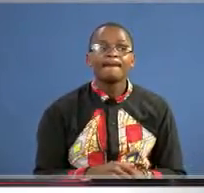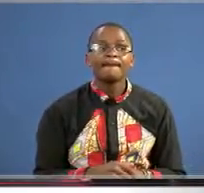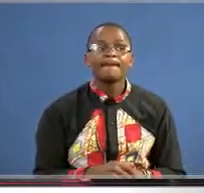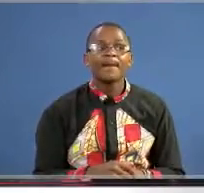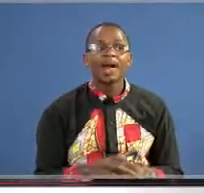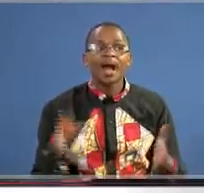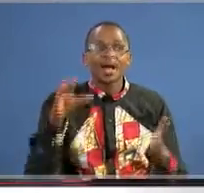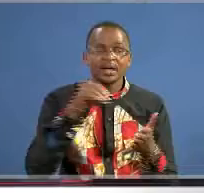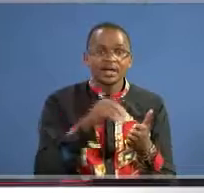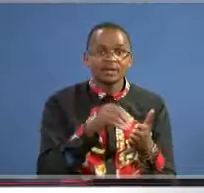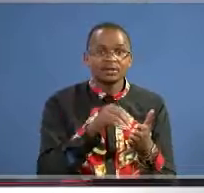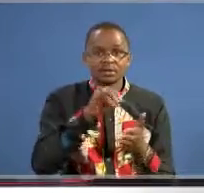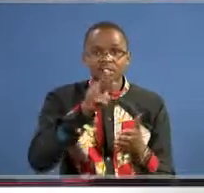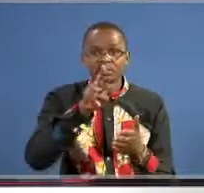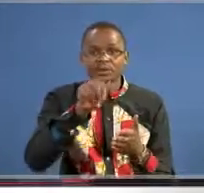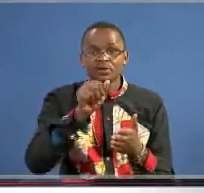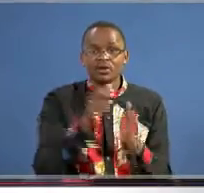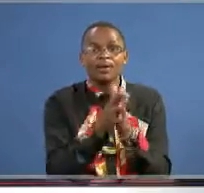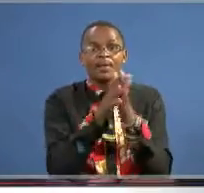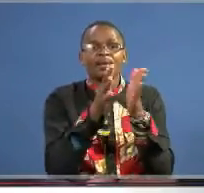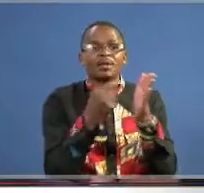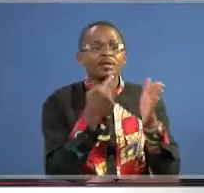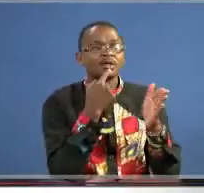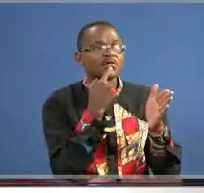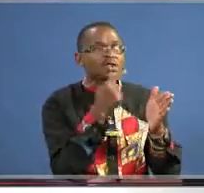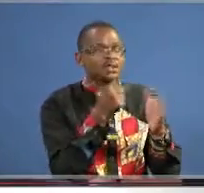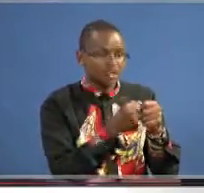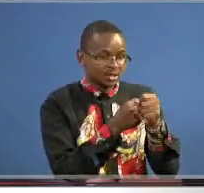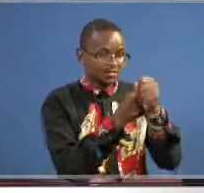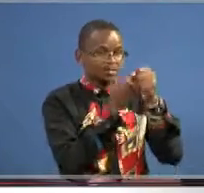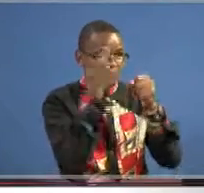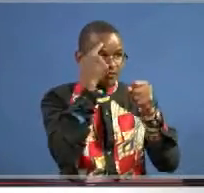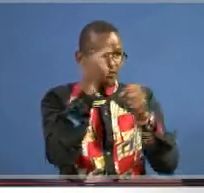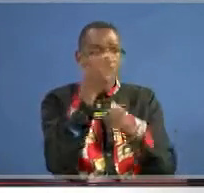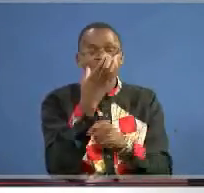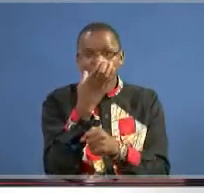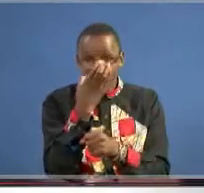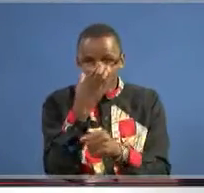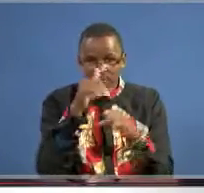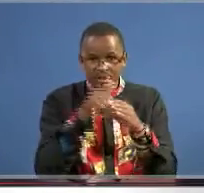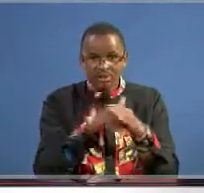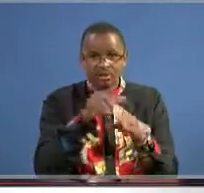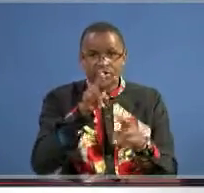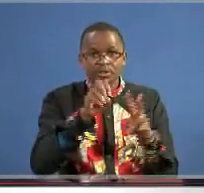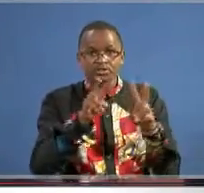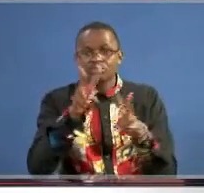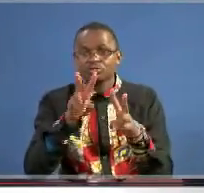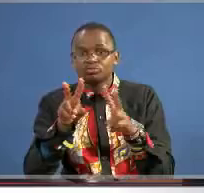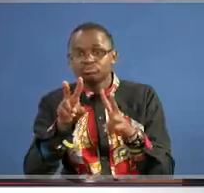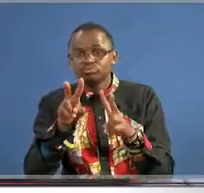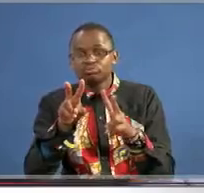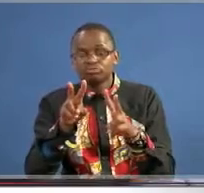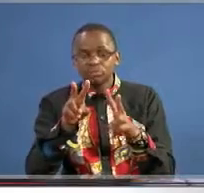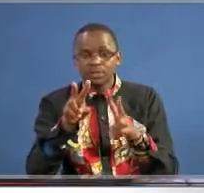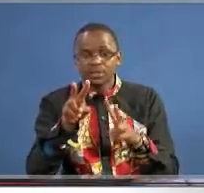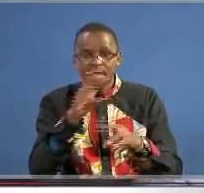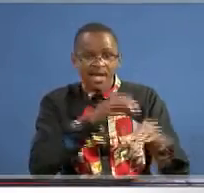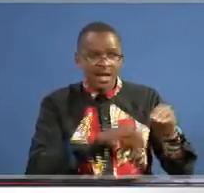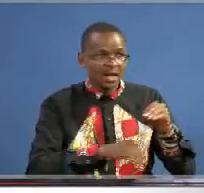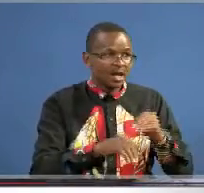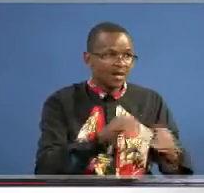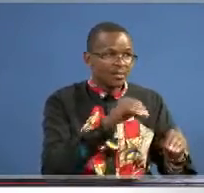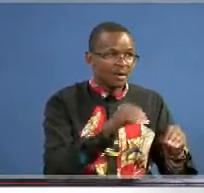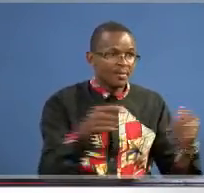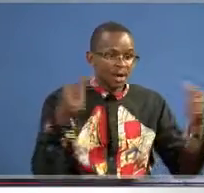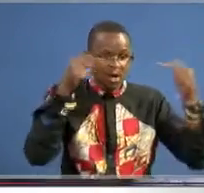Further, it is claimed that Jumwa was publicly declared as a port for Deputy President William Ruto in the 2022 race, has not been attending